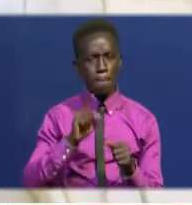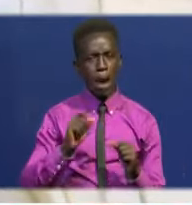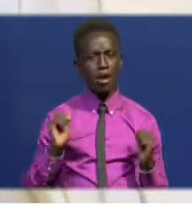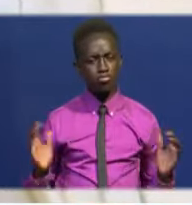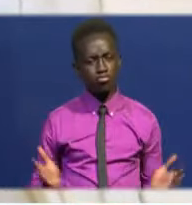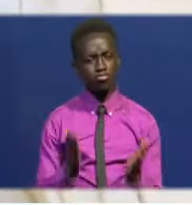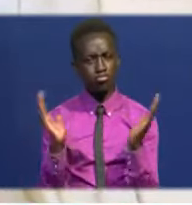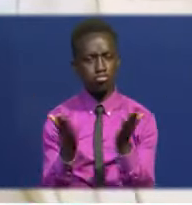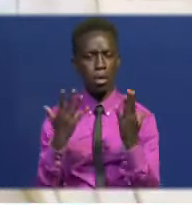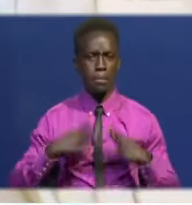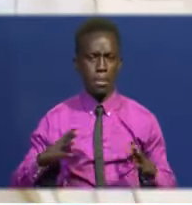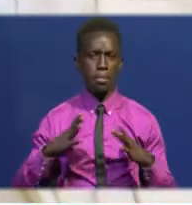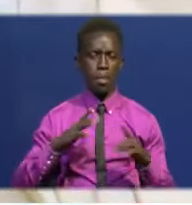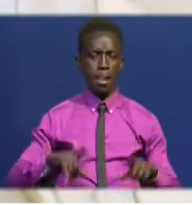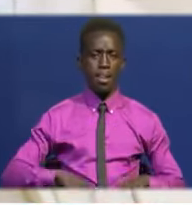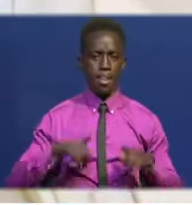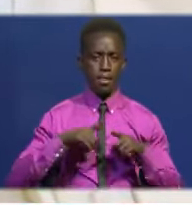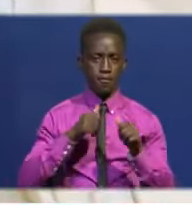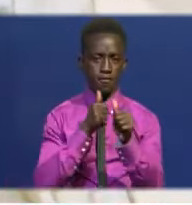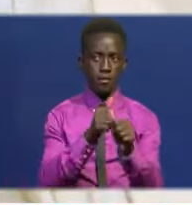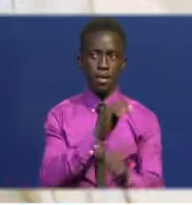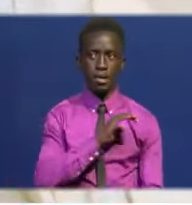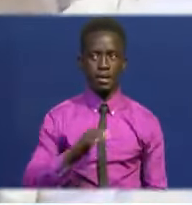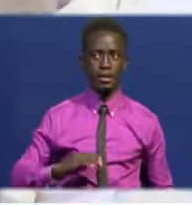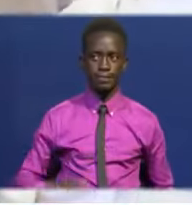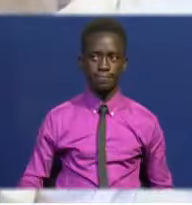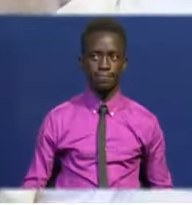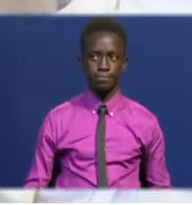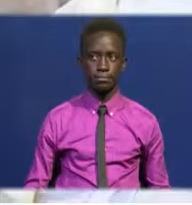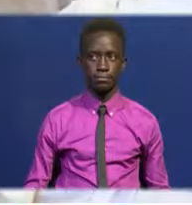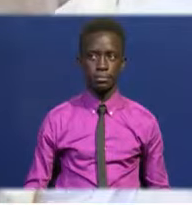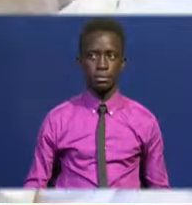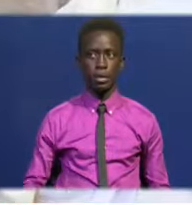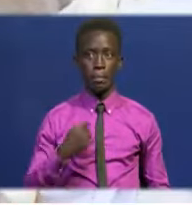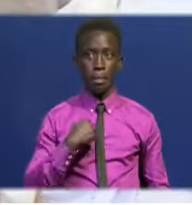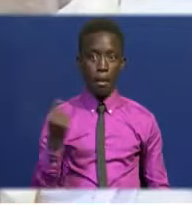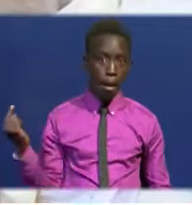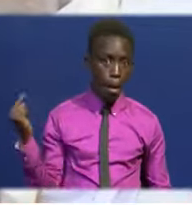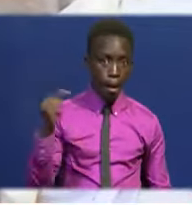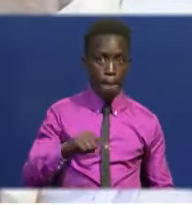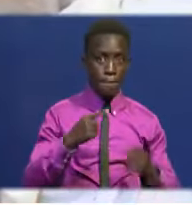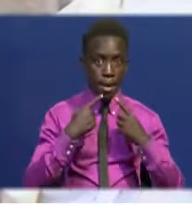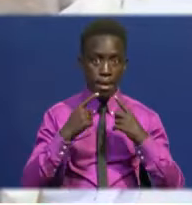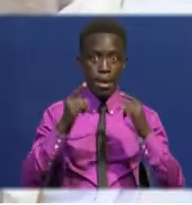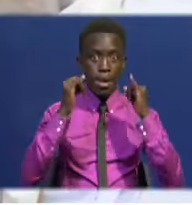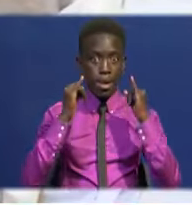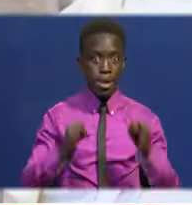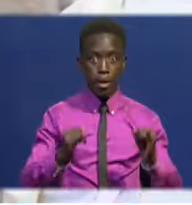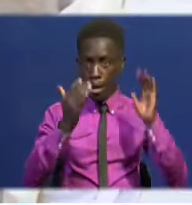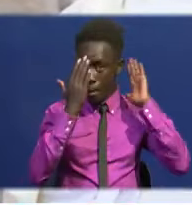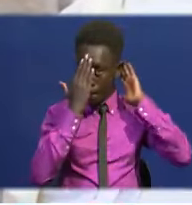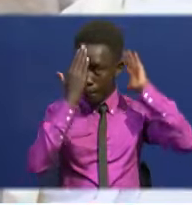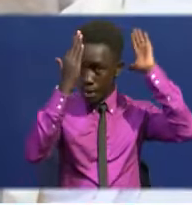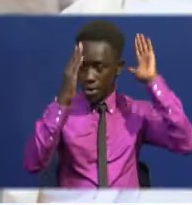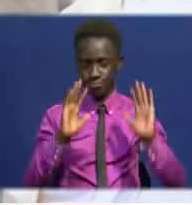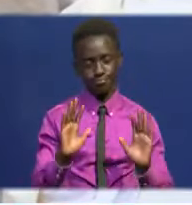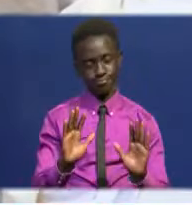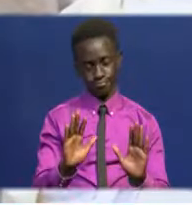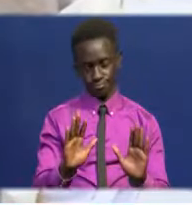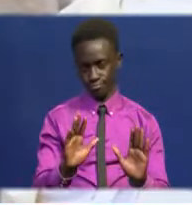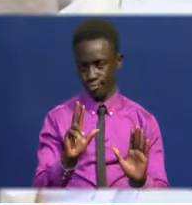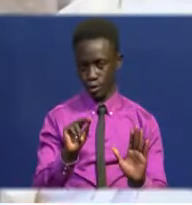the start, I'm not here to announce a new bishop. So sit